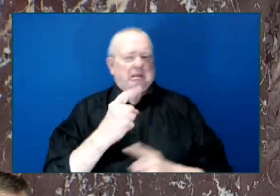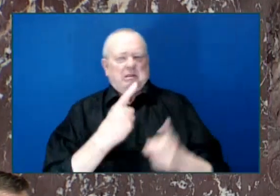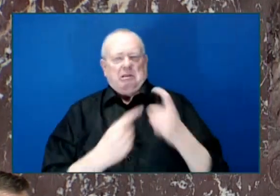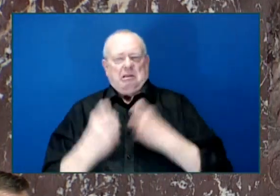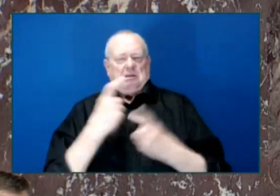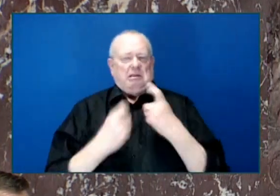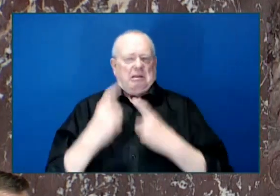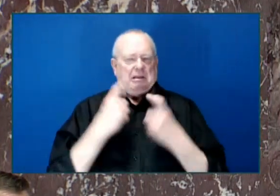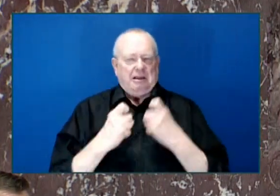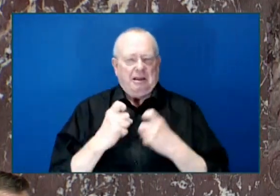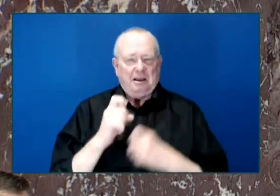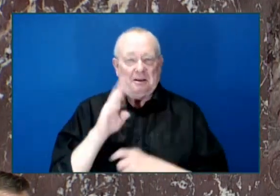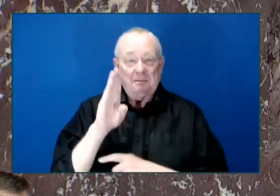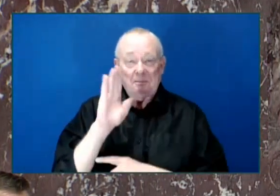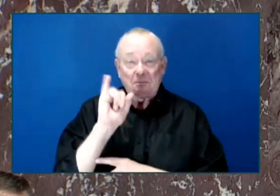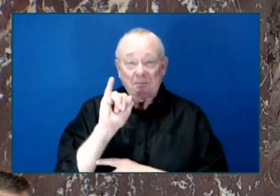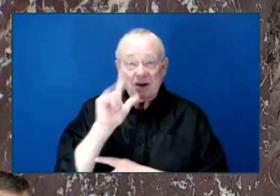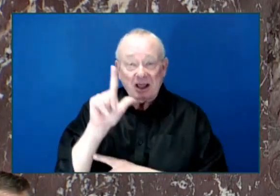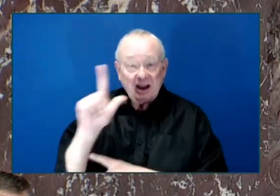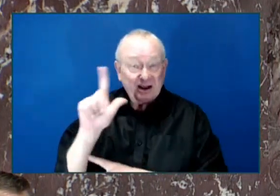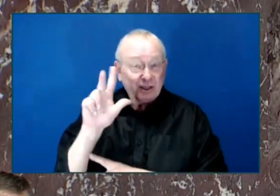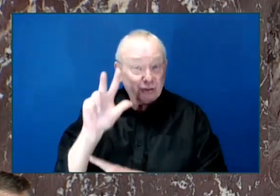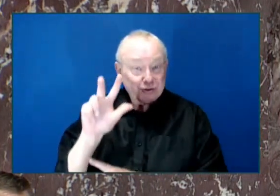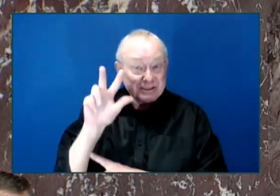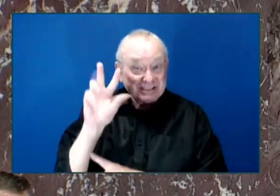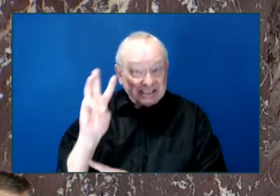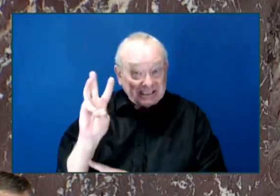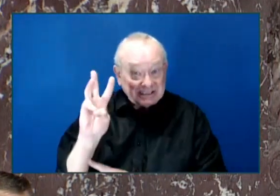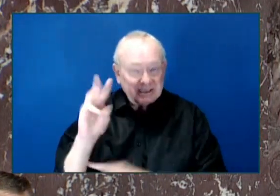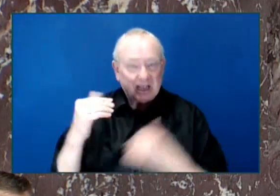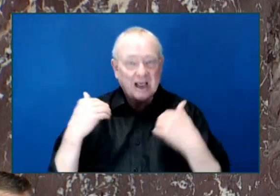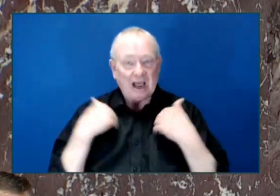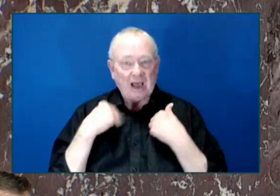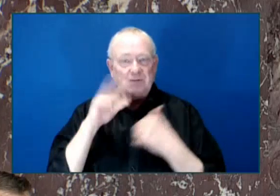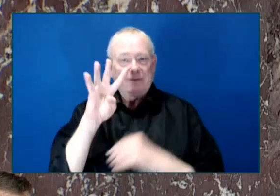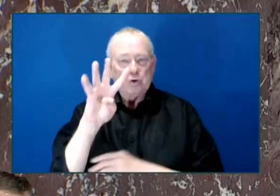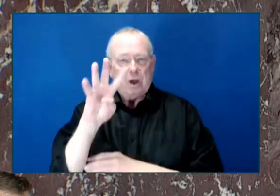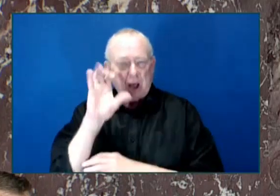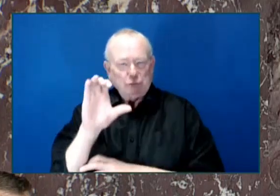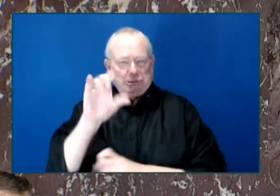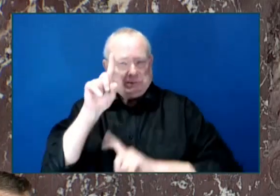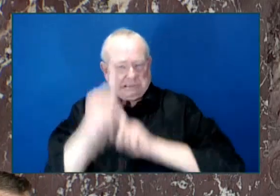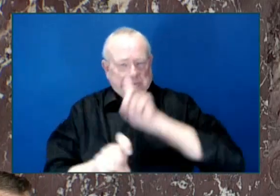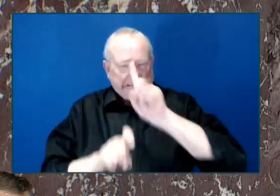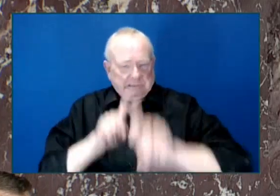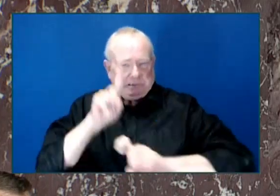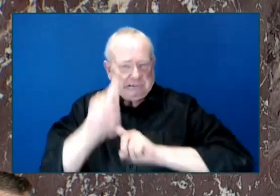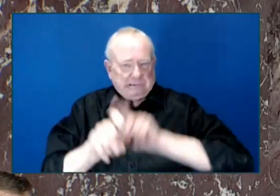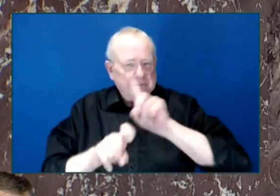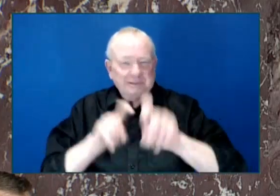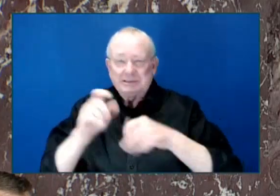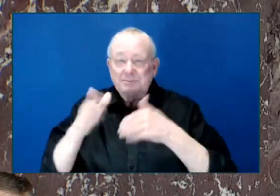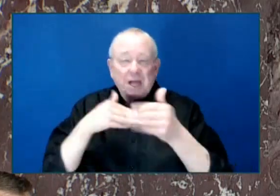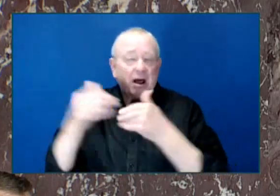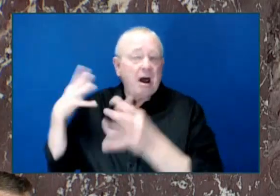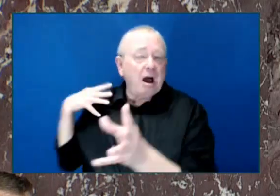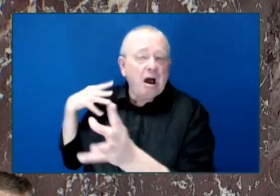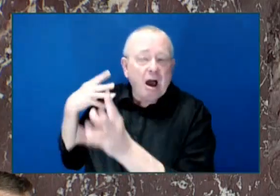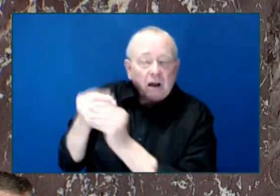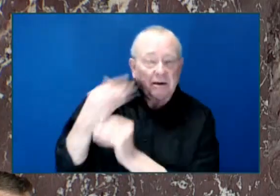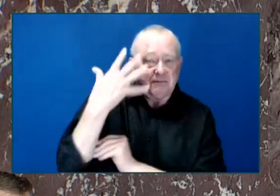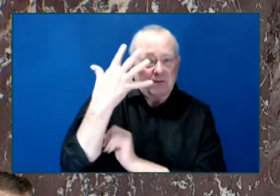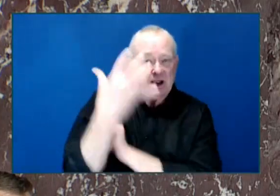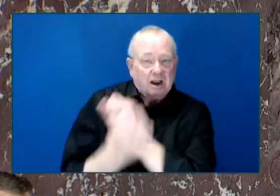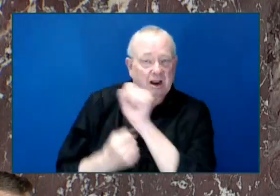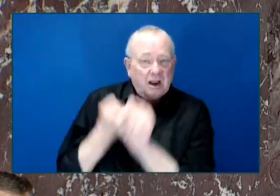regardless of debate time leading up to that. And in fact, our motion to refer those 400 sections to the Health Committee was